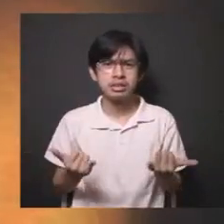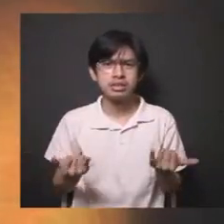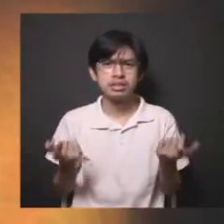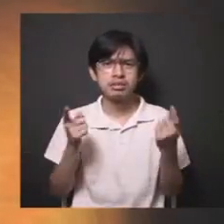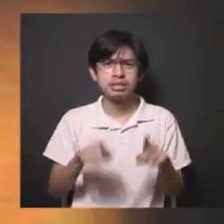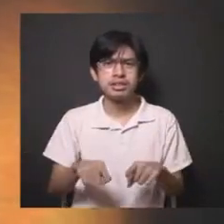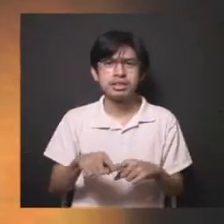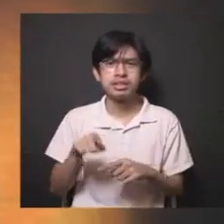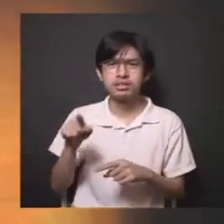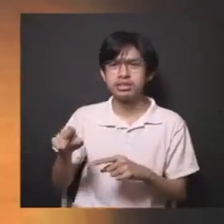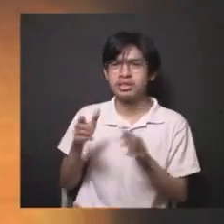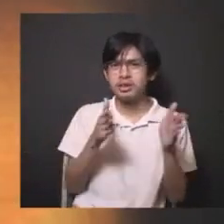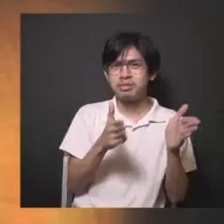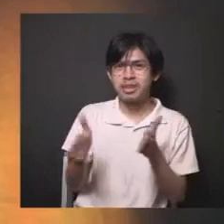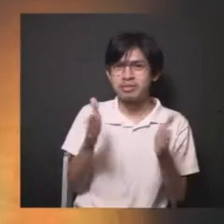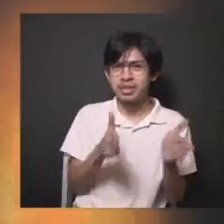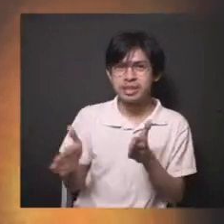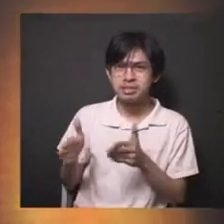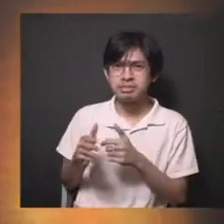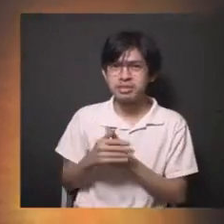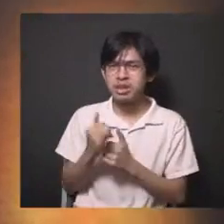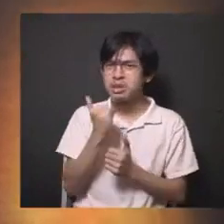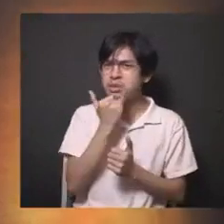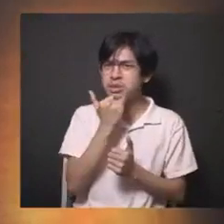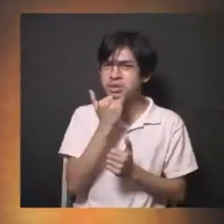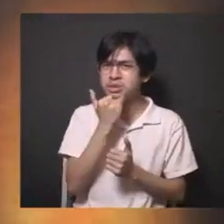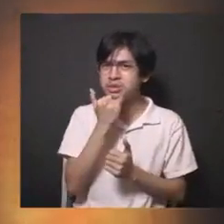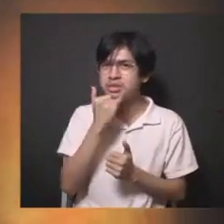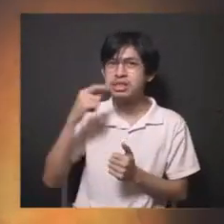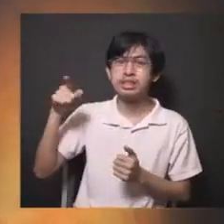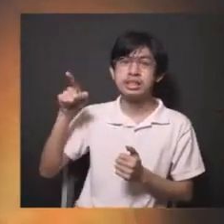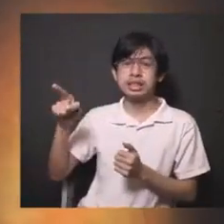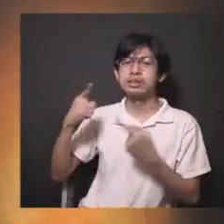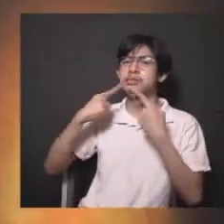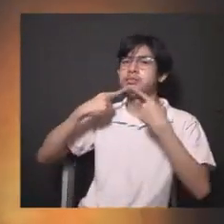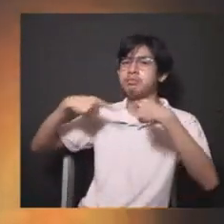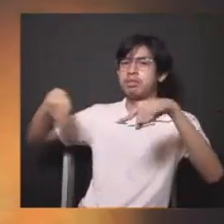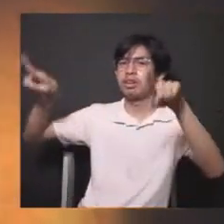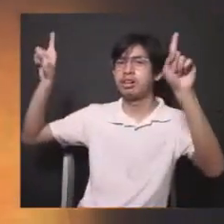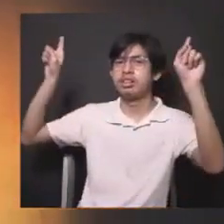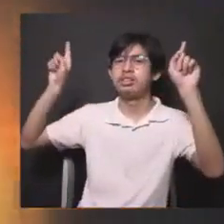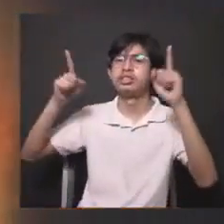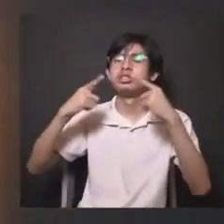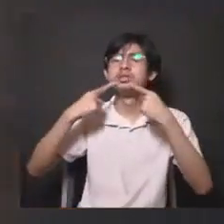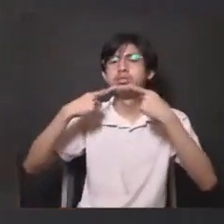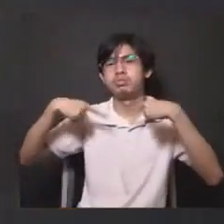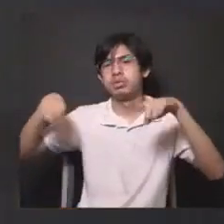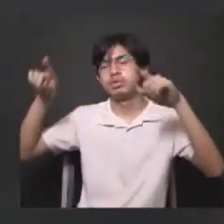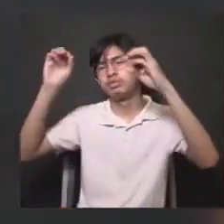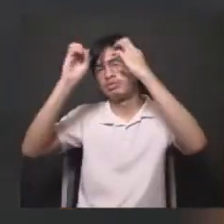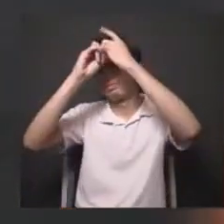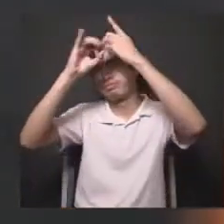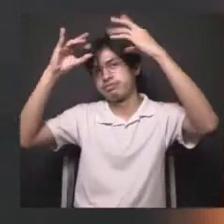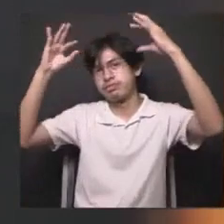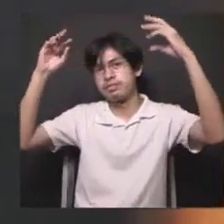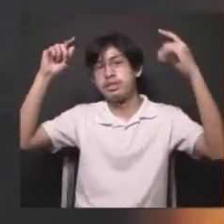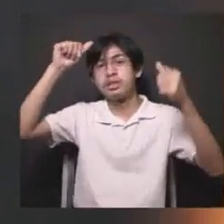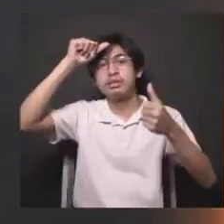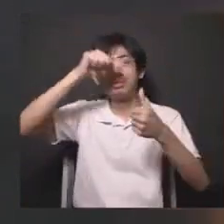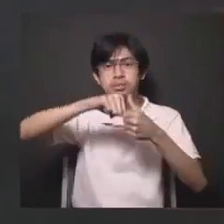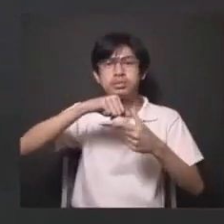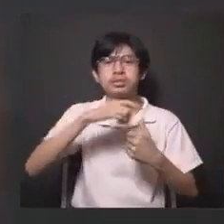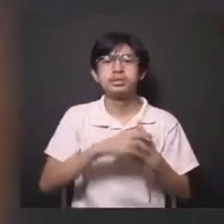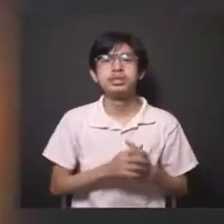used by God to actually fulfill the dream. If there's anything that you need to learn today, it's this.